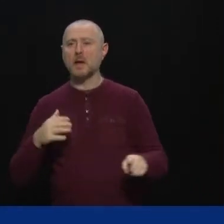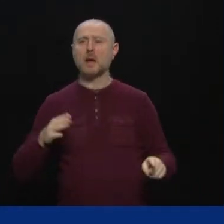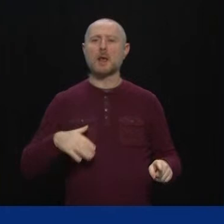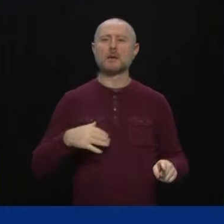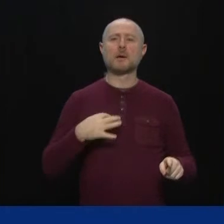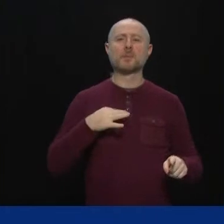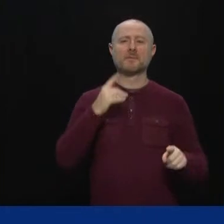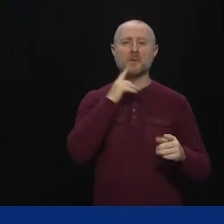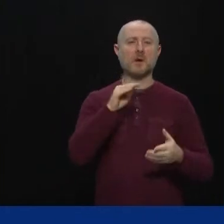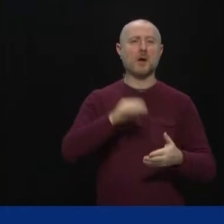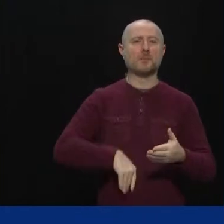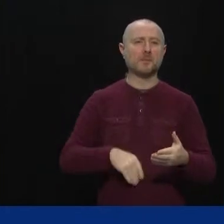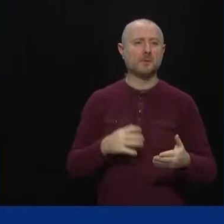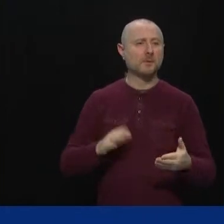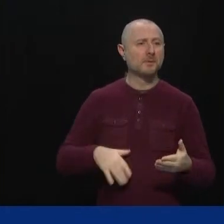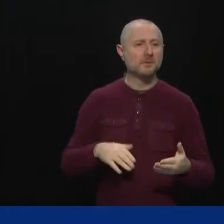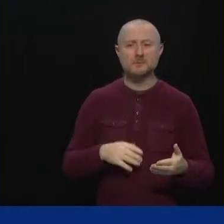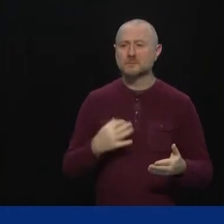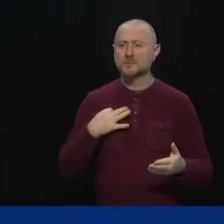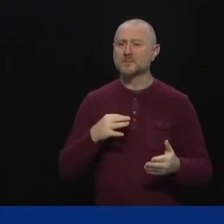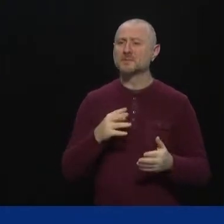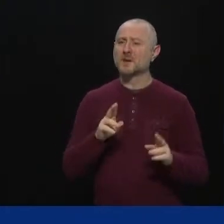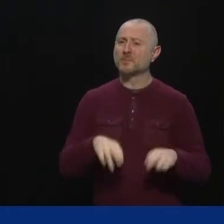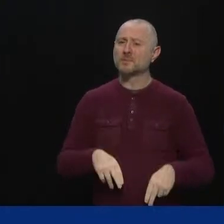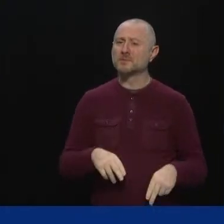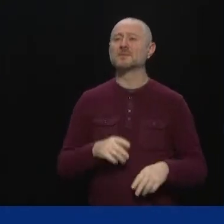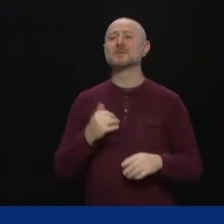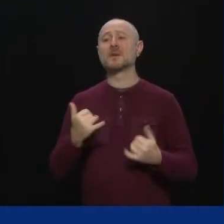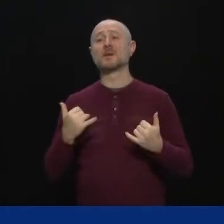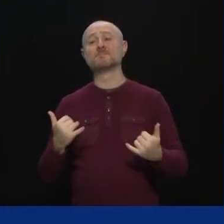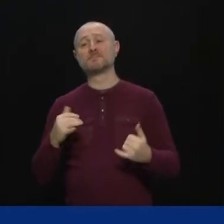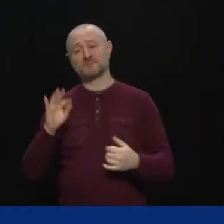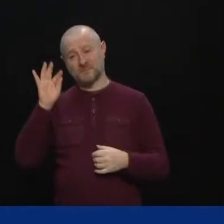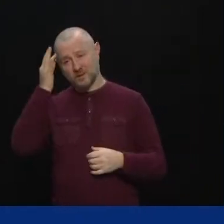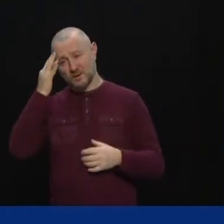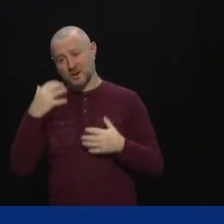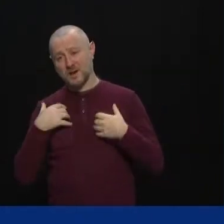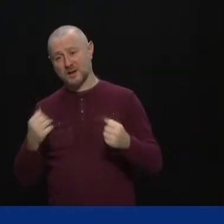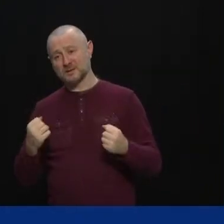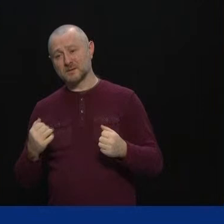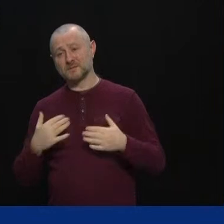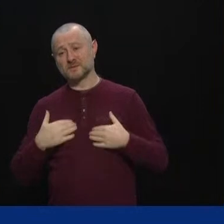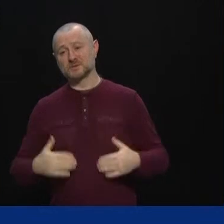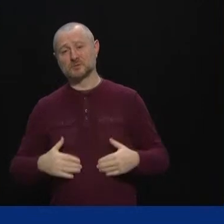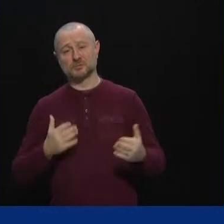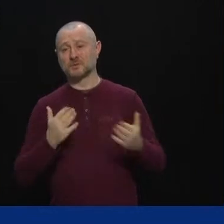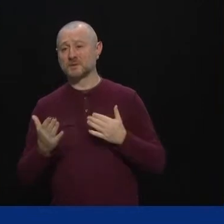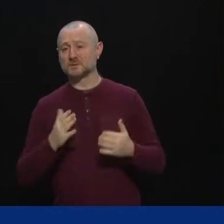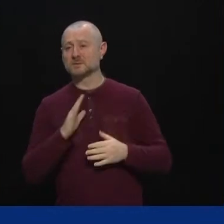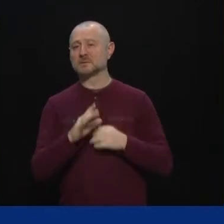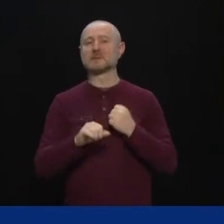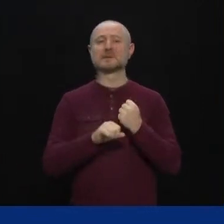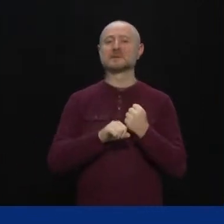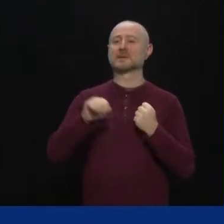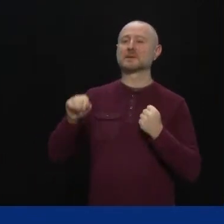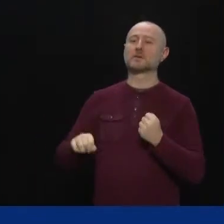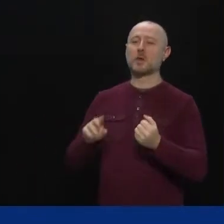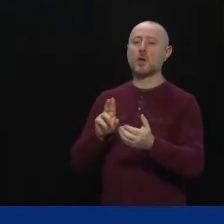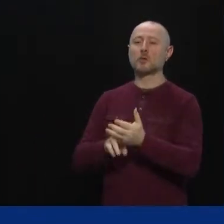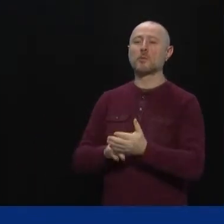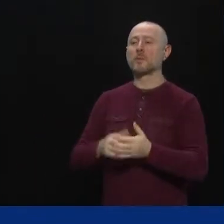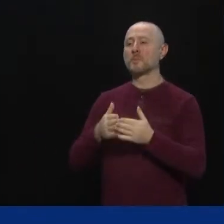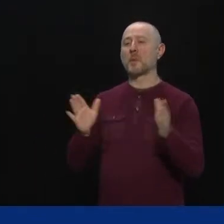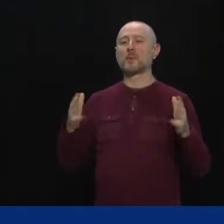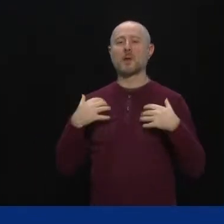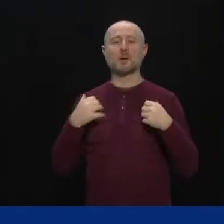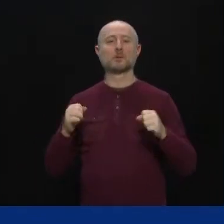attained it. So today, the Federal Health and Human Services extended the public health emergency that was first